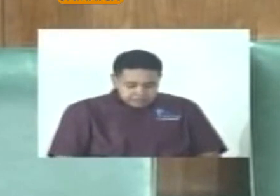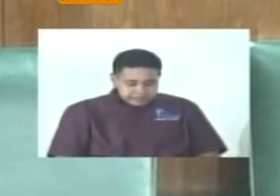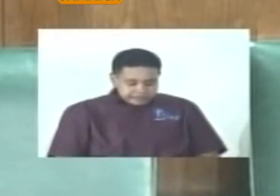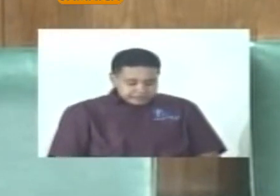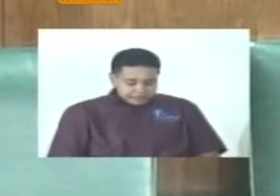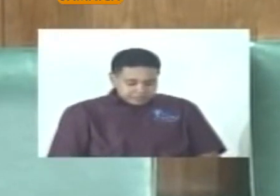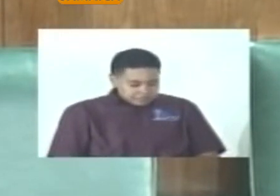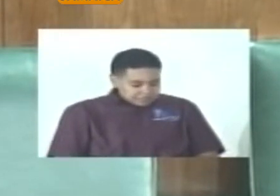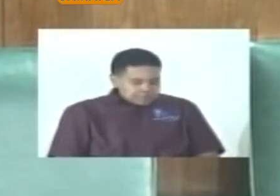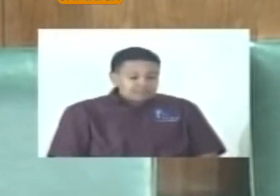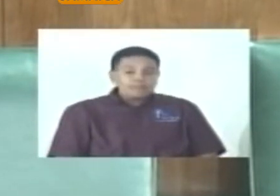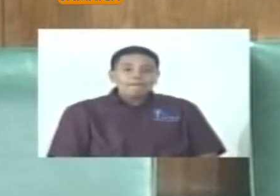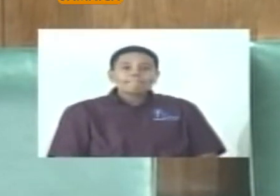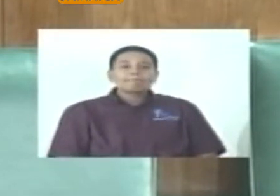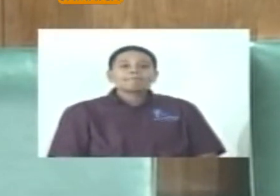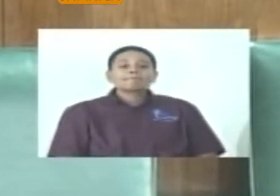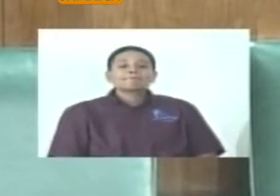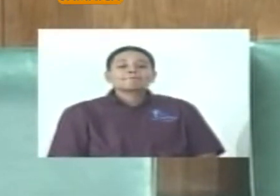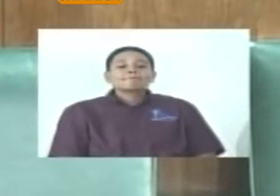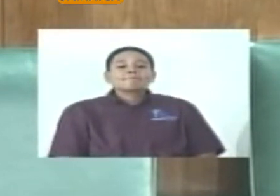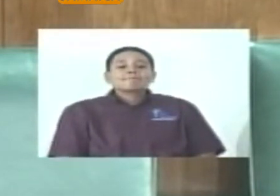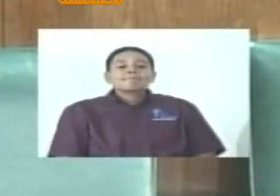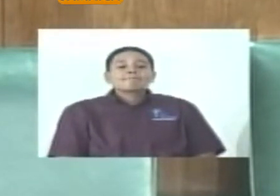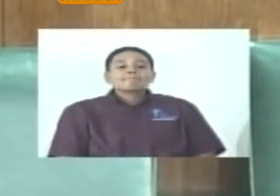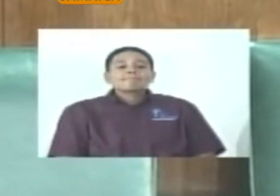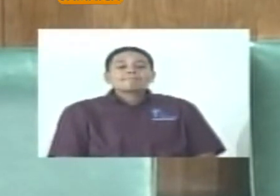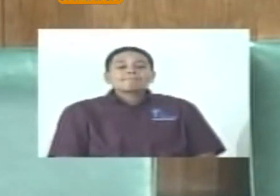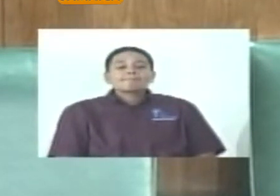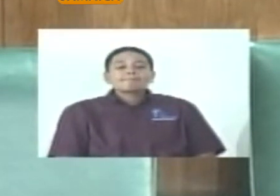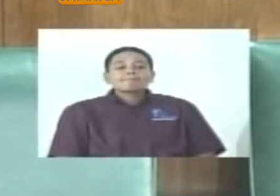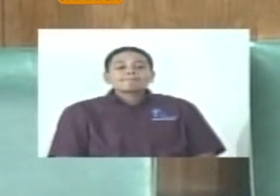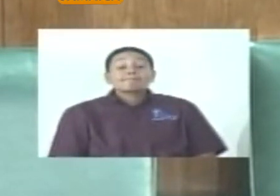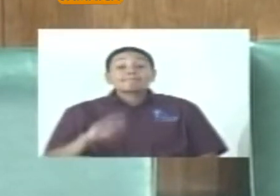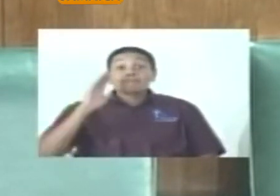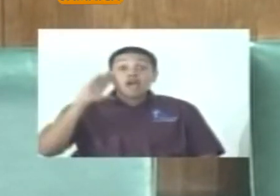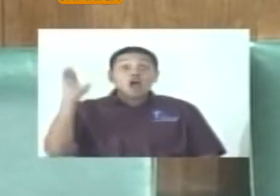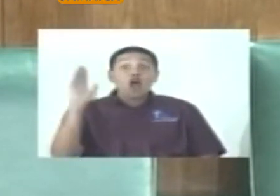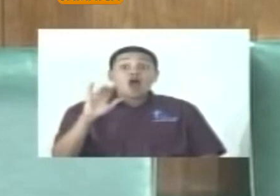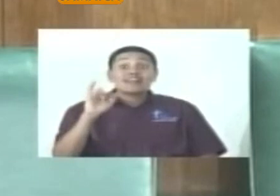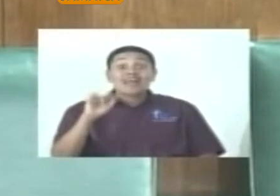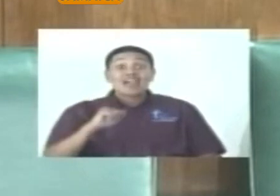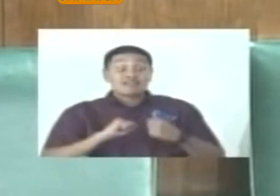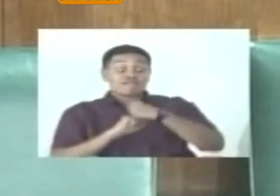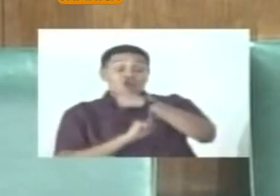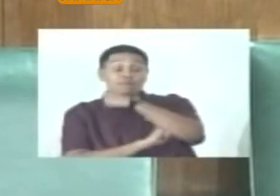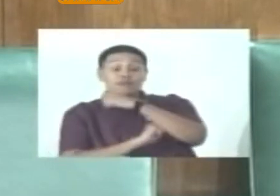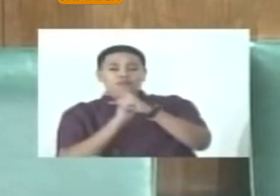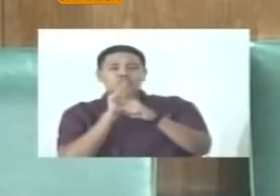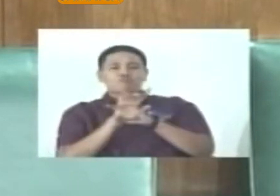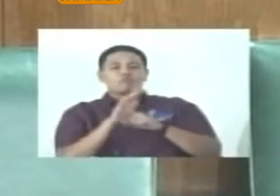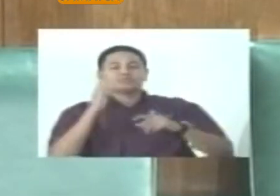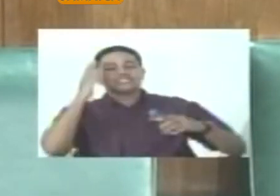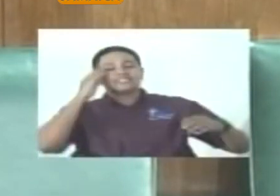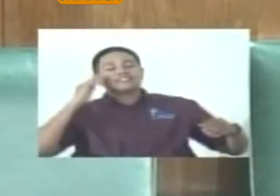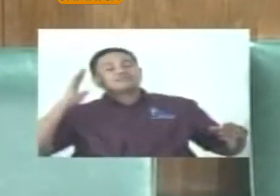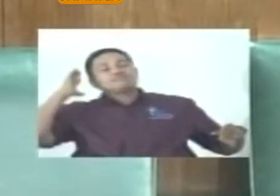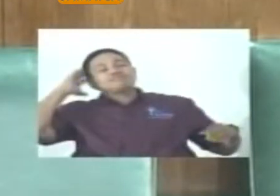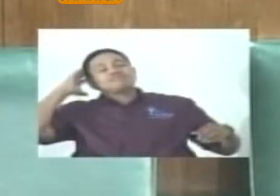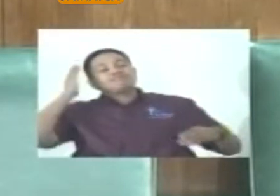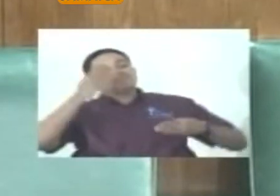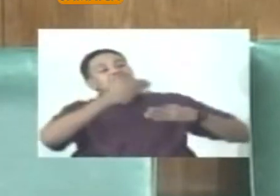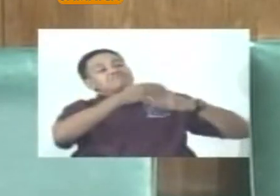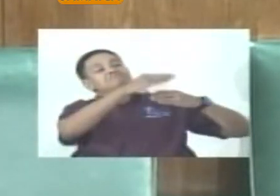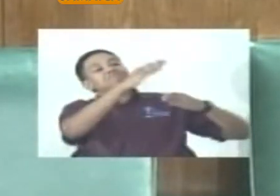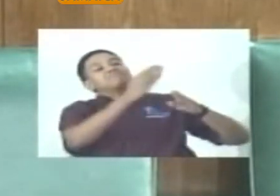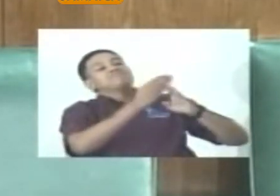All of this compounded by the fundamental promise to sleep with our doors and windows open and still be